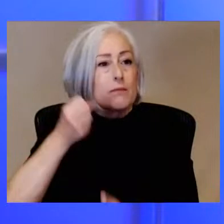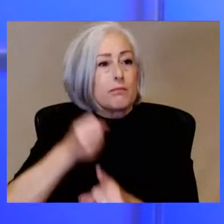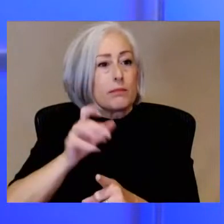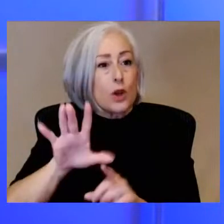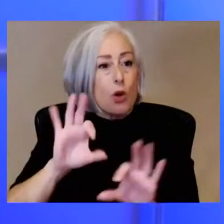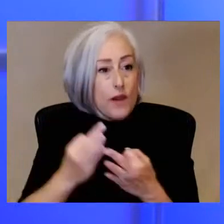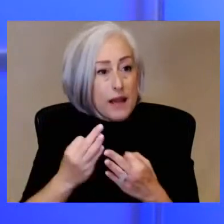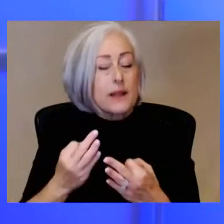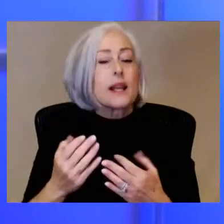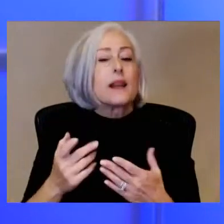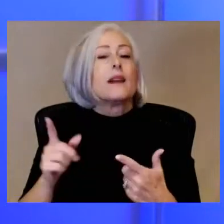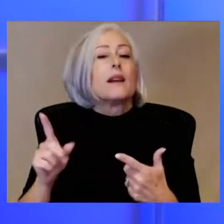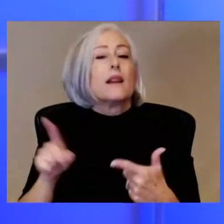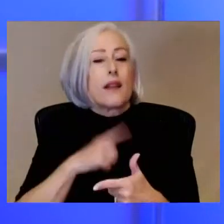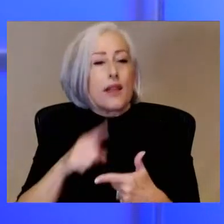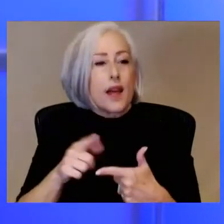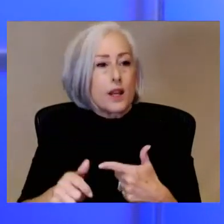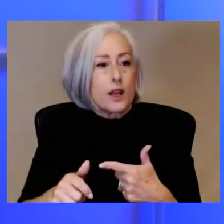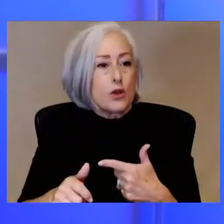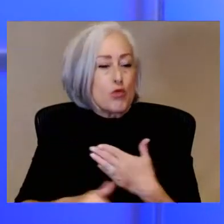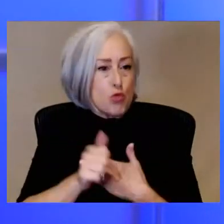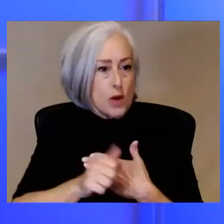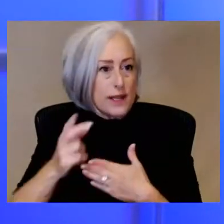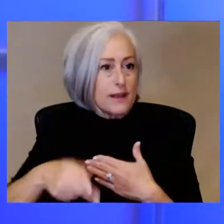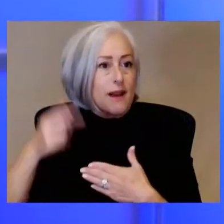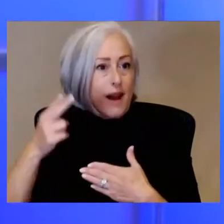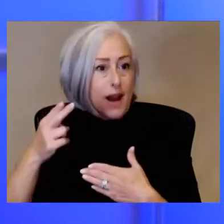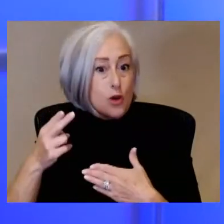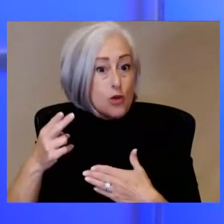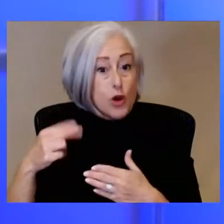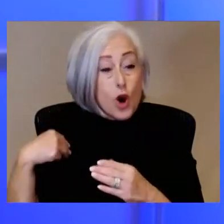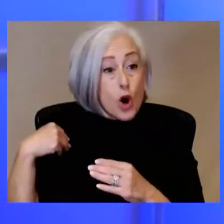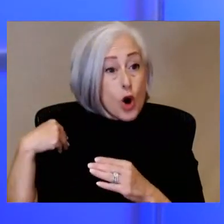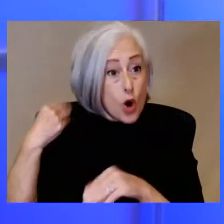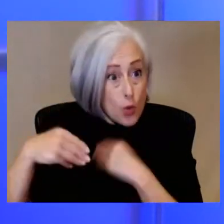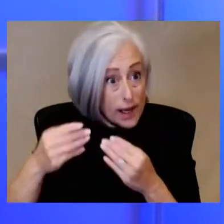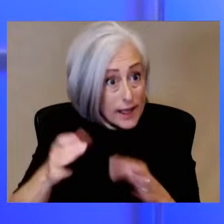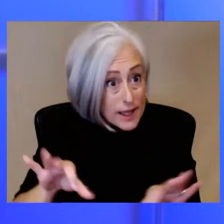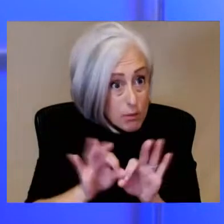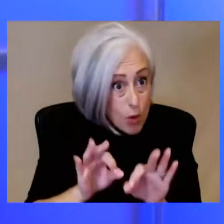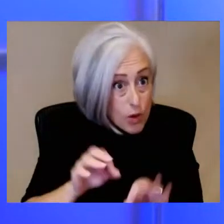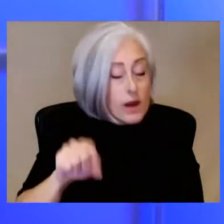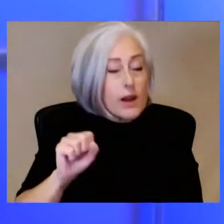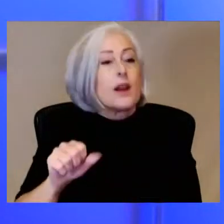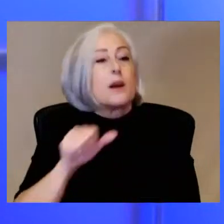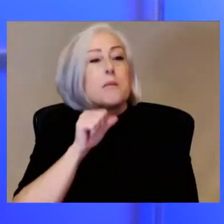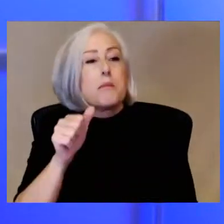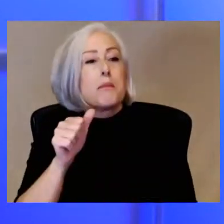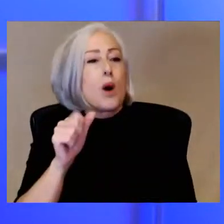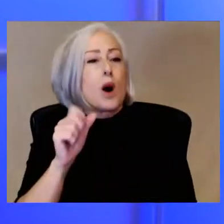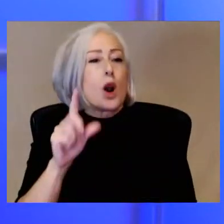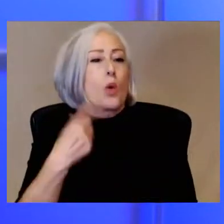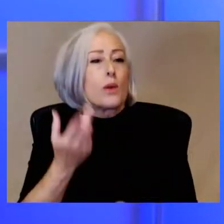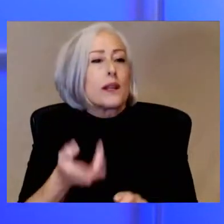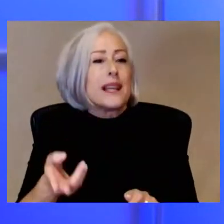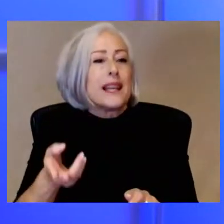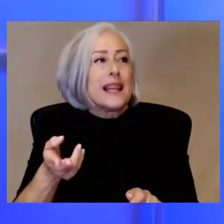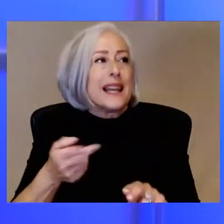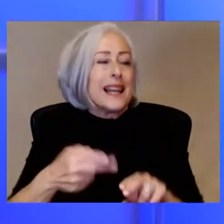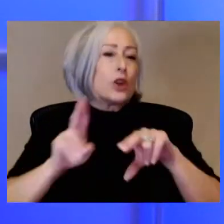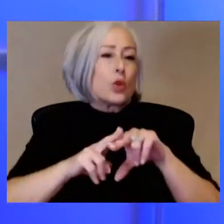So heredity is important, but it's not deterministic. It sort of increases the probability, usually not greatly,